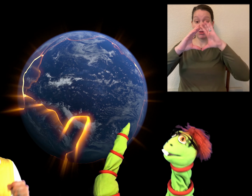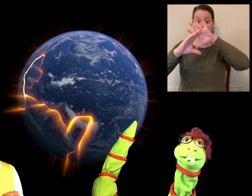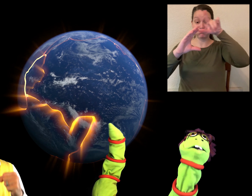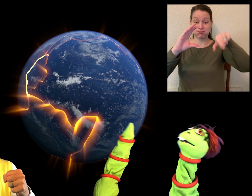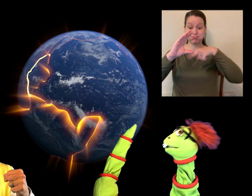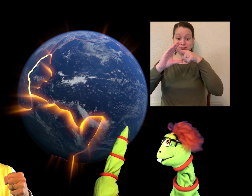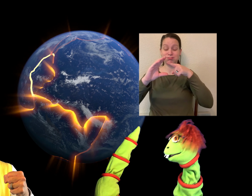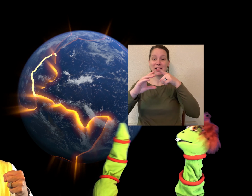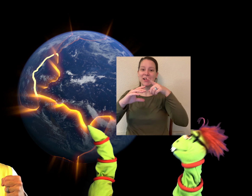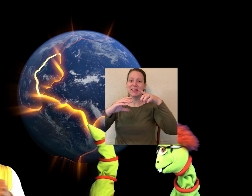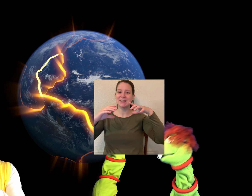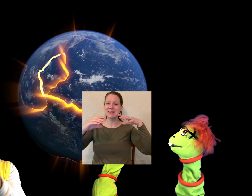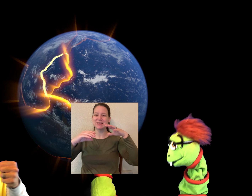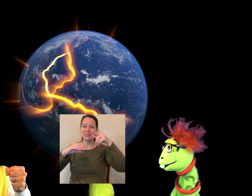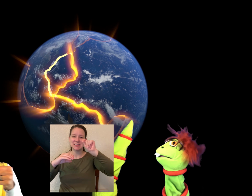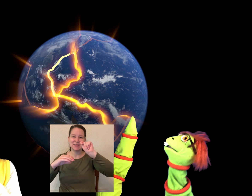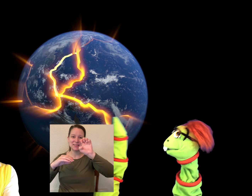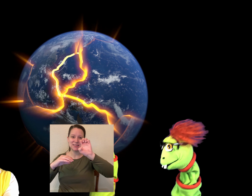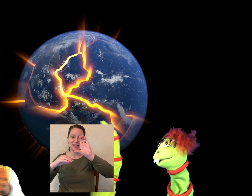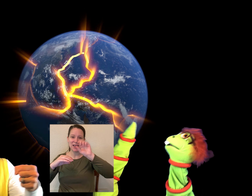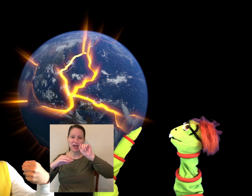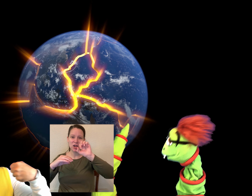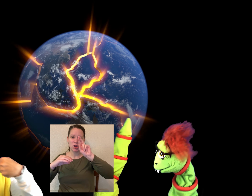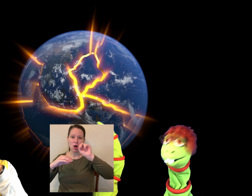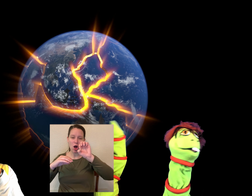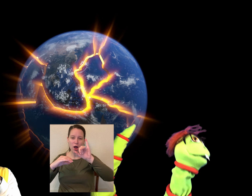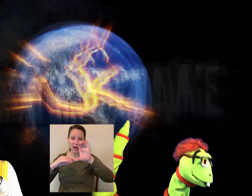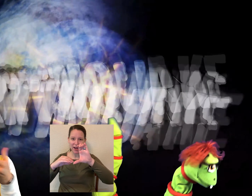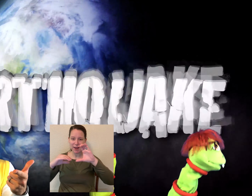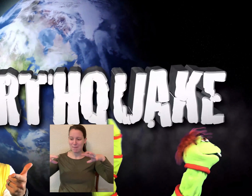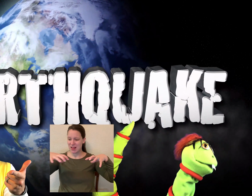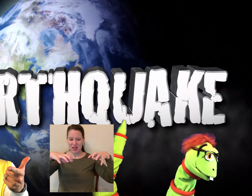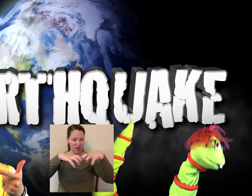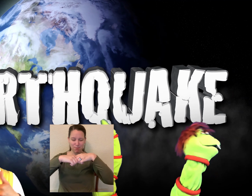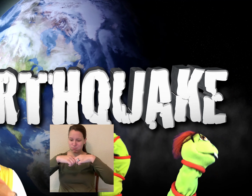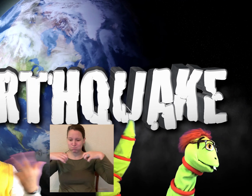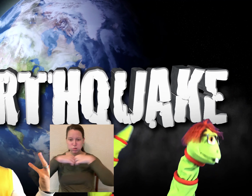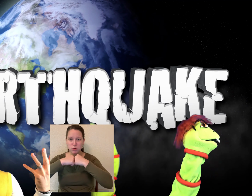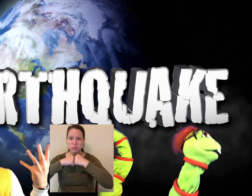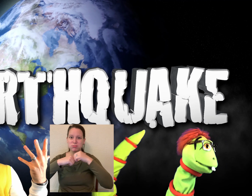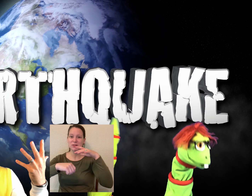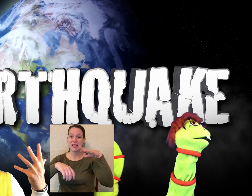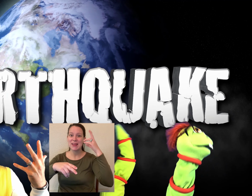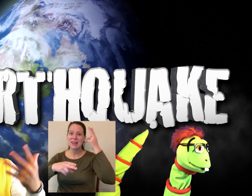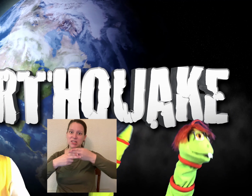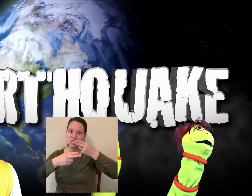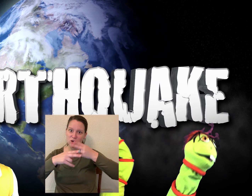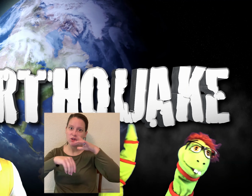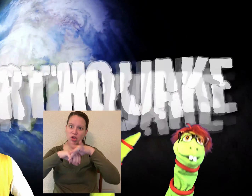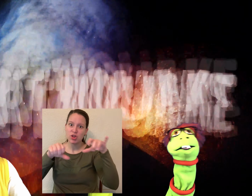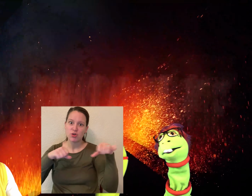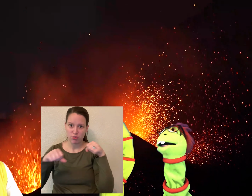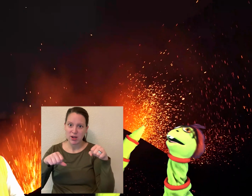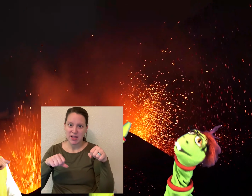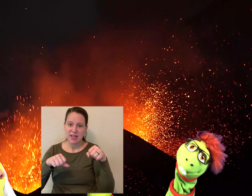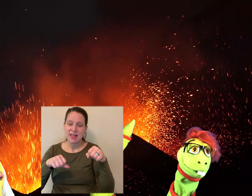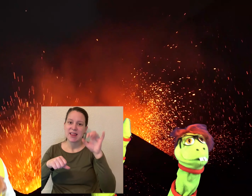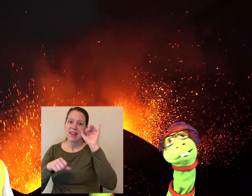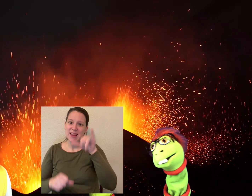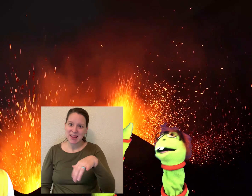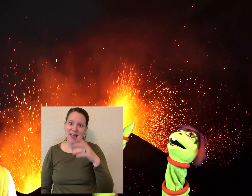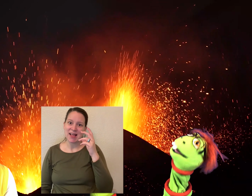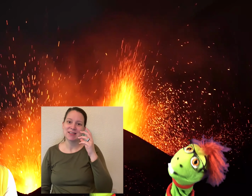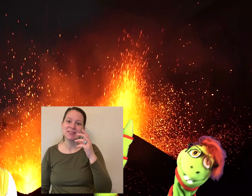are called tectonic plates They move a lot, and when they collide You're gonna get what are called earthquakes That's just